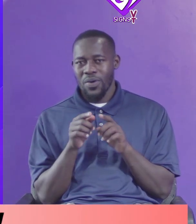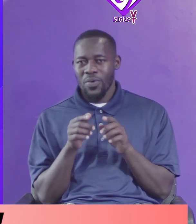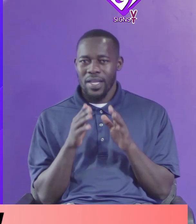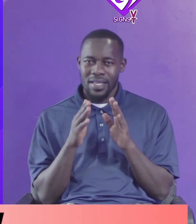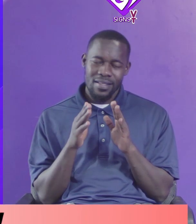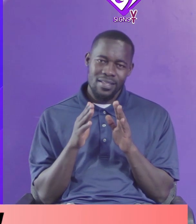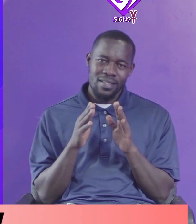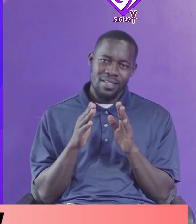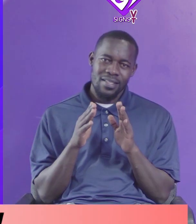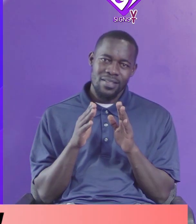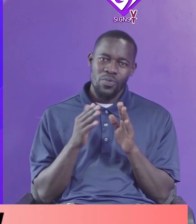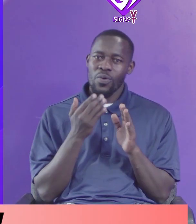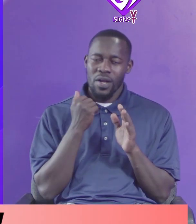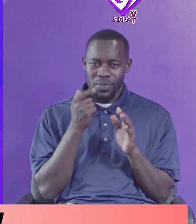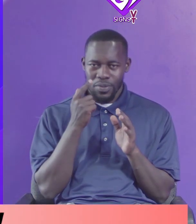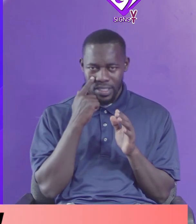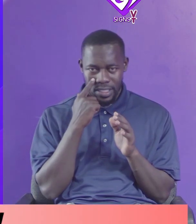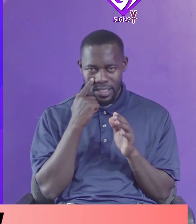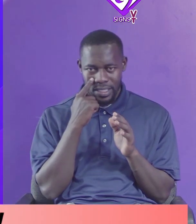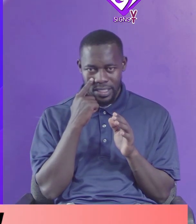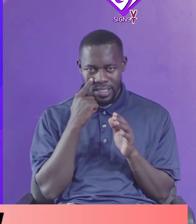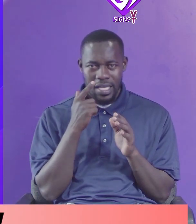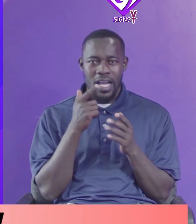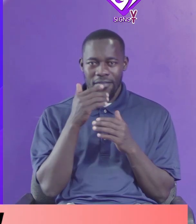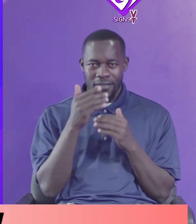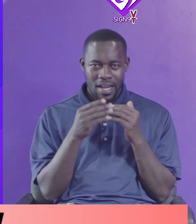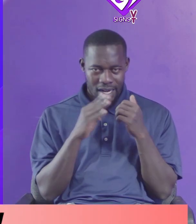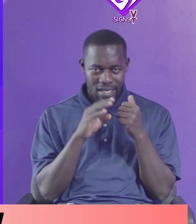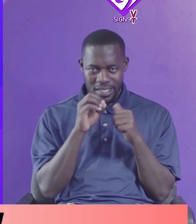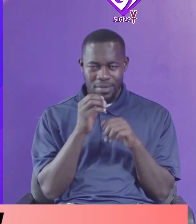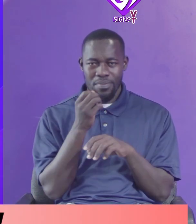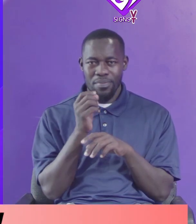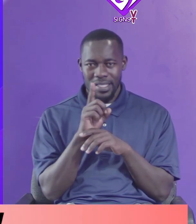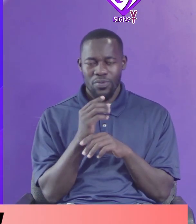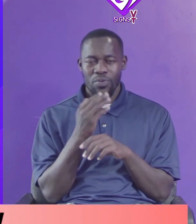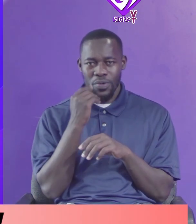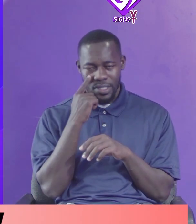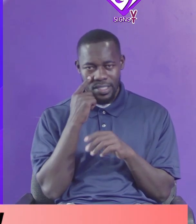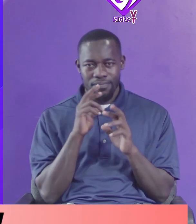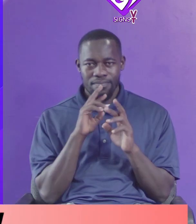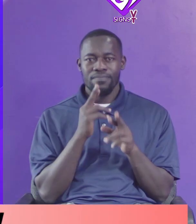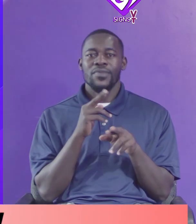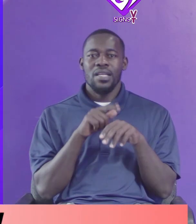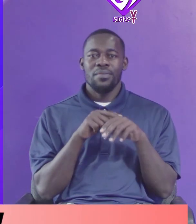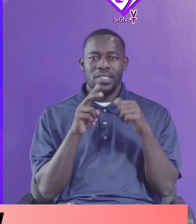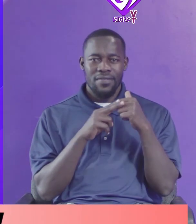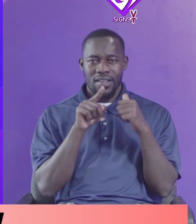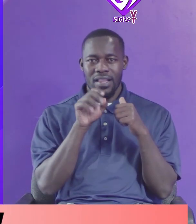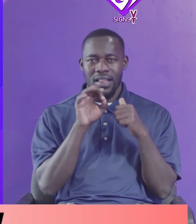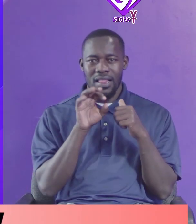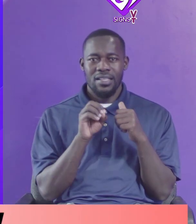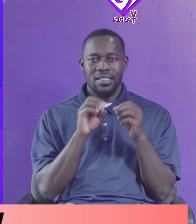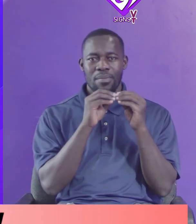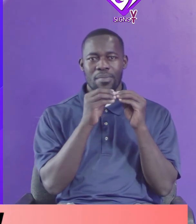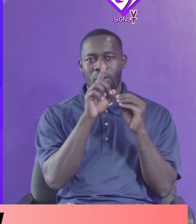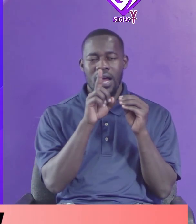score. There's only one way to find out after 90 minutes. Yes. Come tomorrow, 7:30 p.m. It will be Chelsea against Arsenal, number 1 versus number